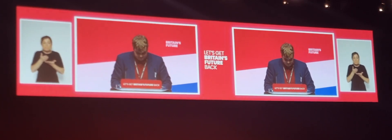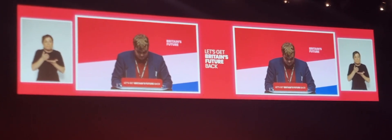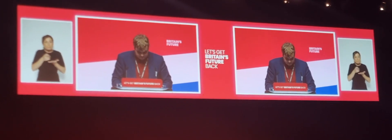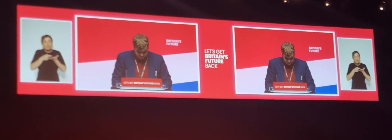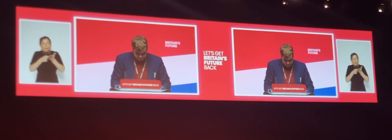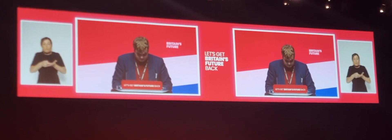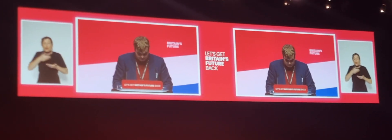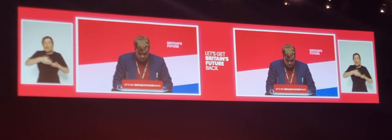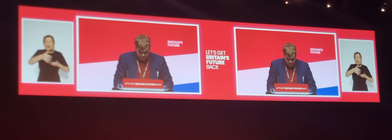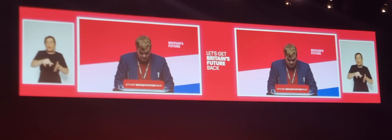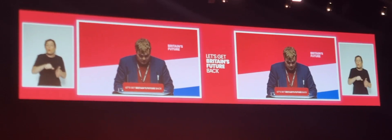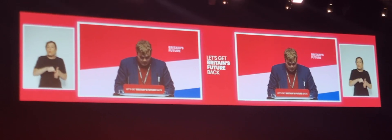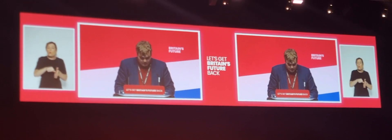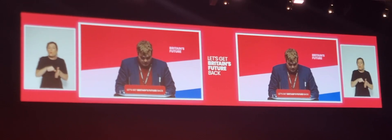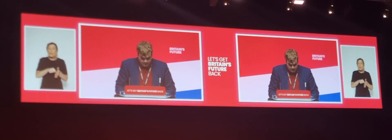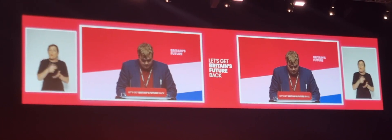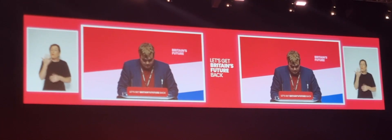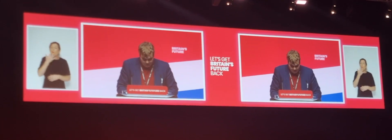diagnosis.